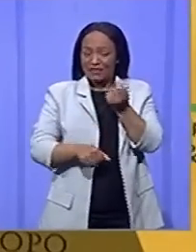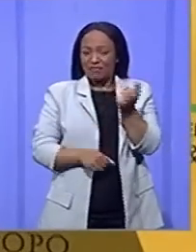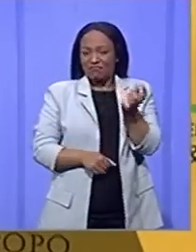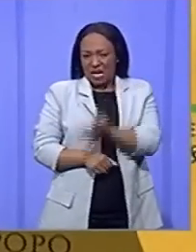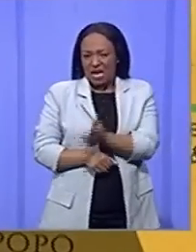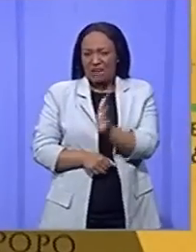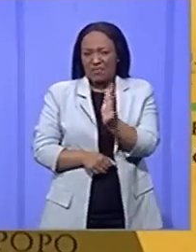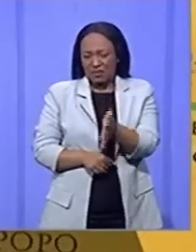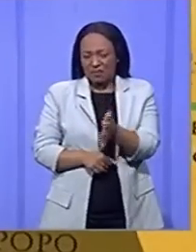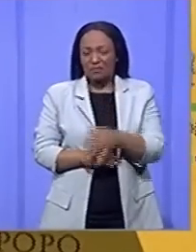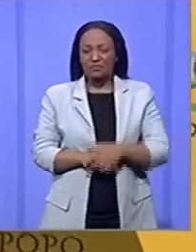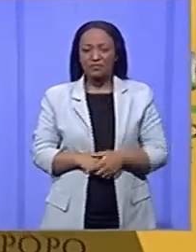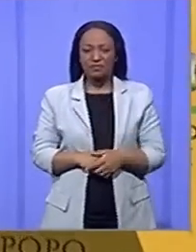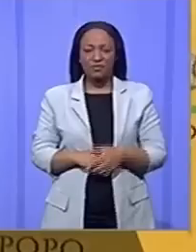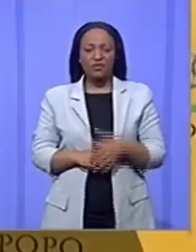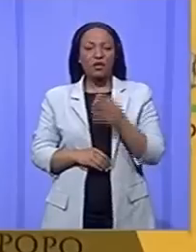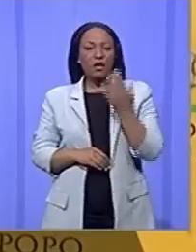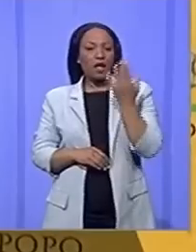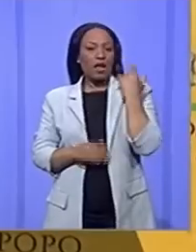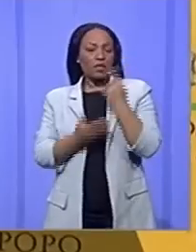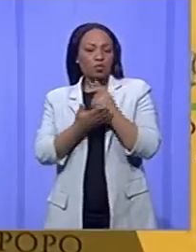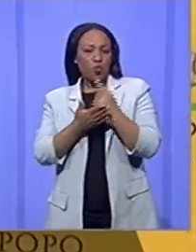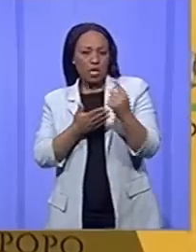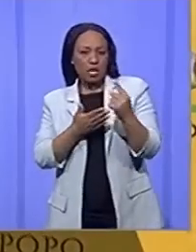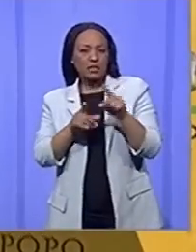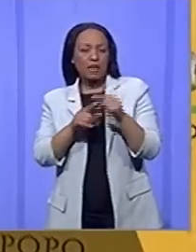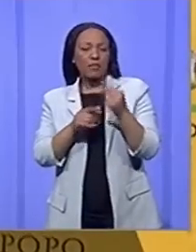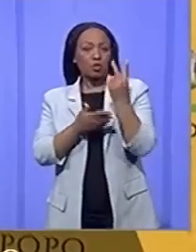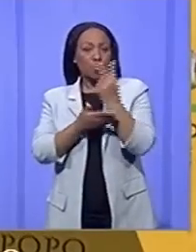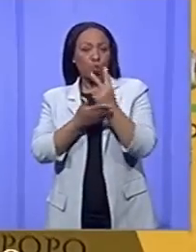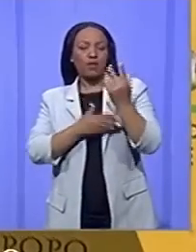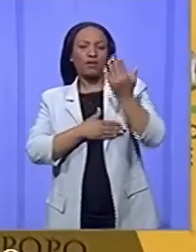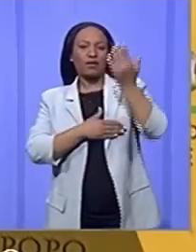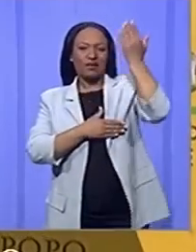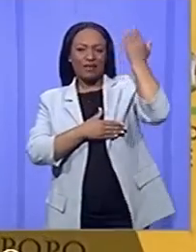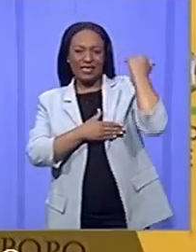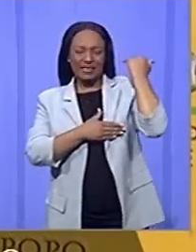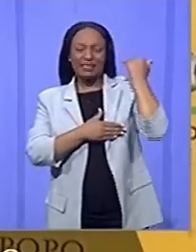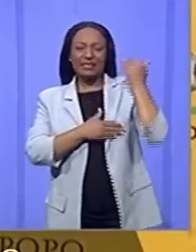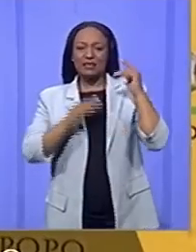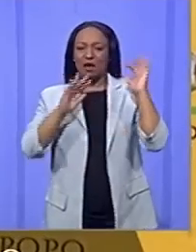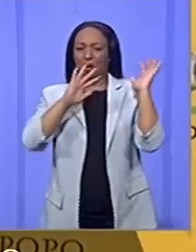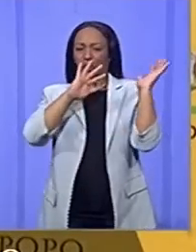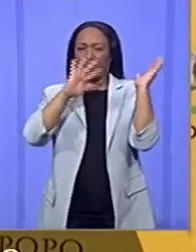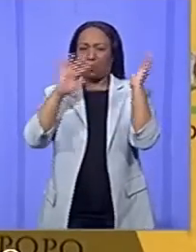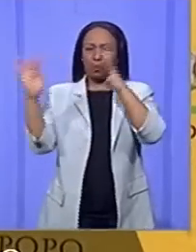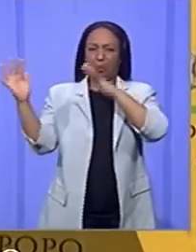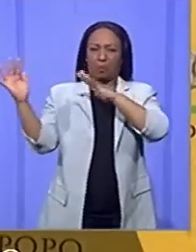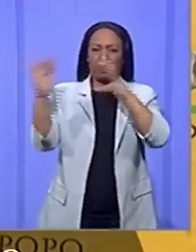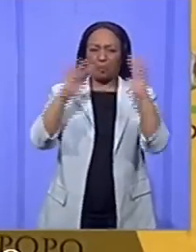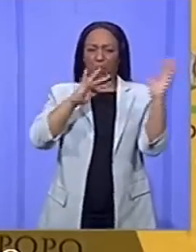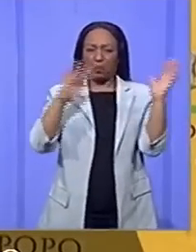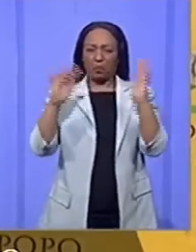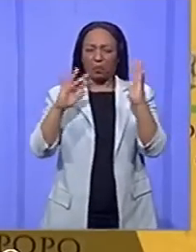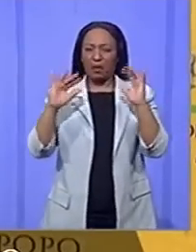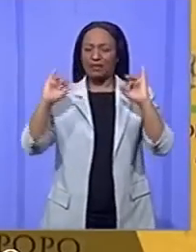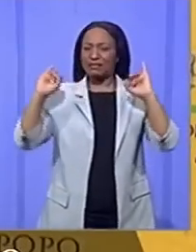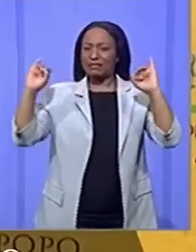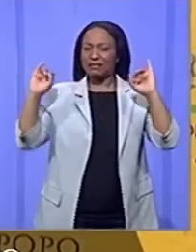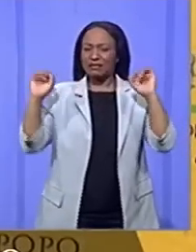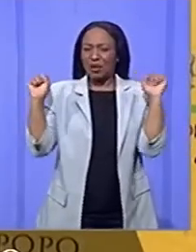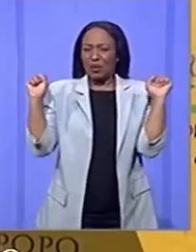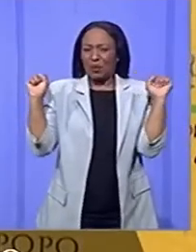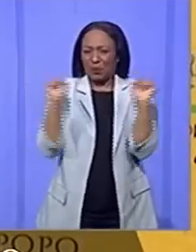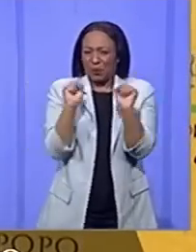the last week and the week before that was very severe. It came in a stage of the year which is very